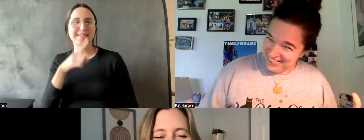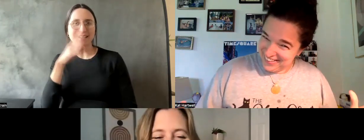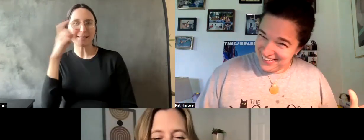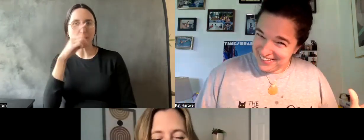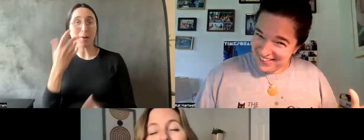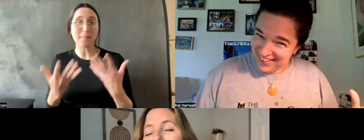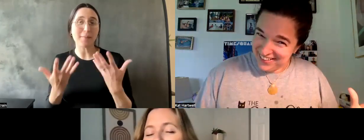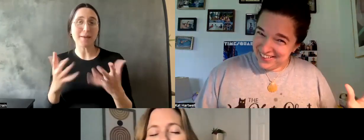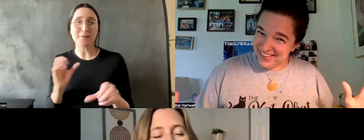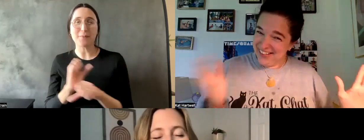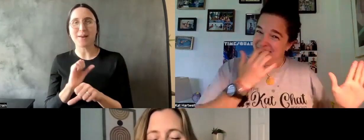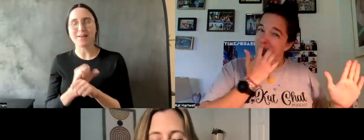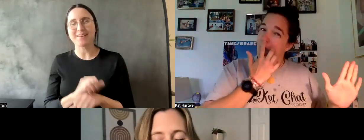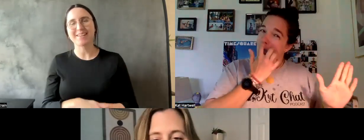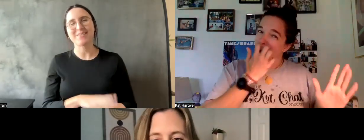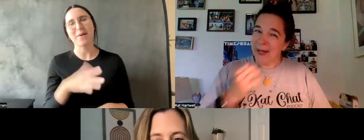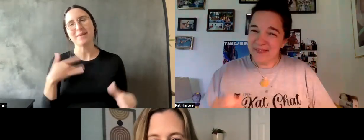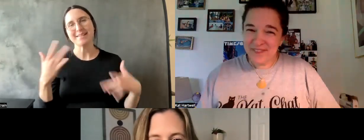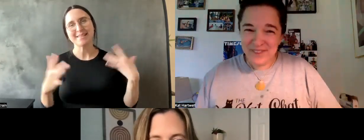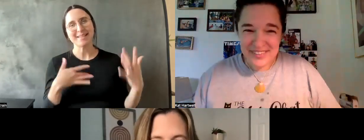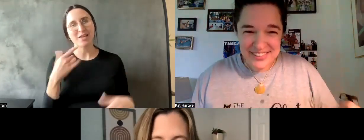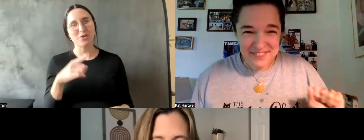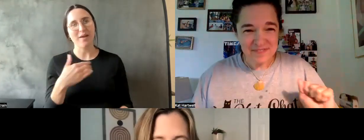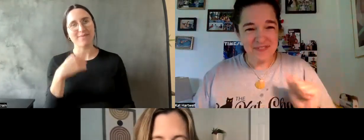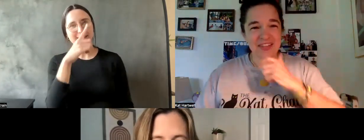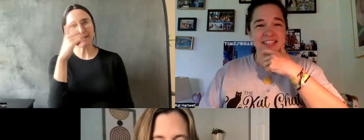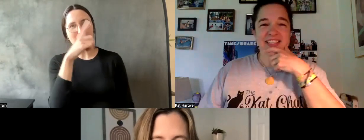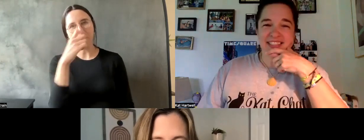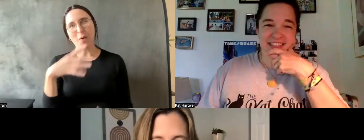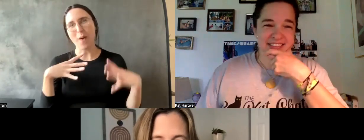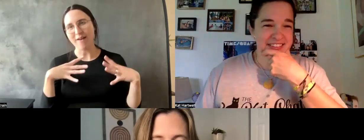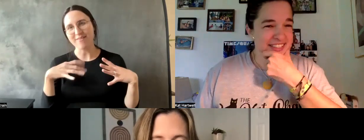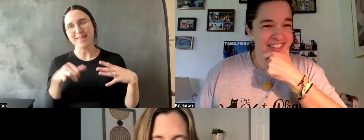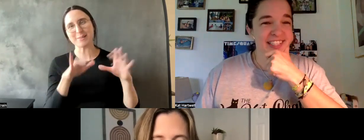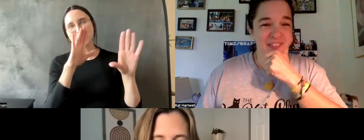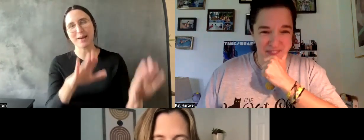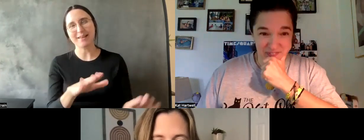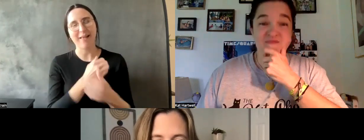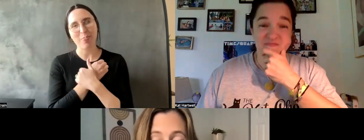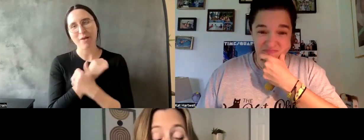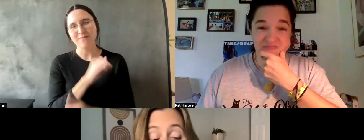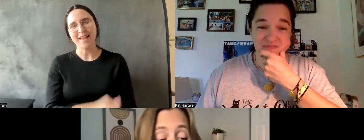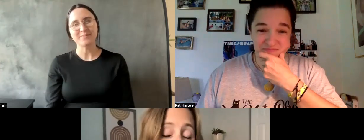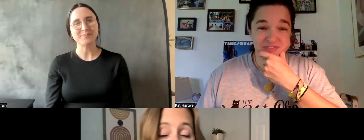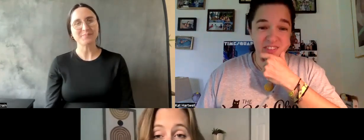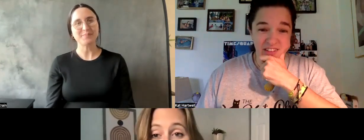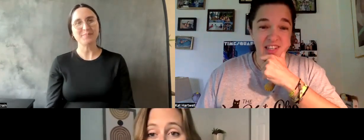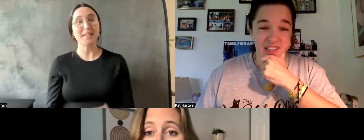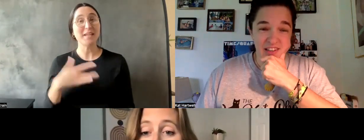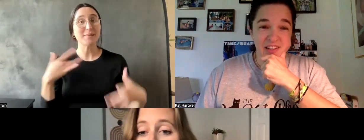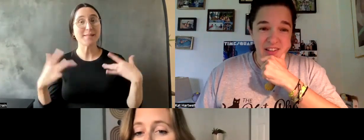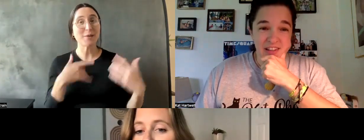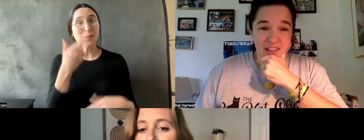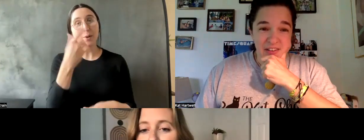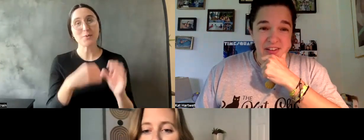Oh, I love it. Well, I'm so excited that you have this summer off. That's just going to be great. I love it. I love it. I love it. And I can't wait to watch more of